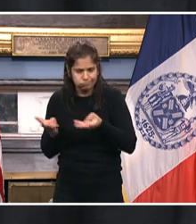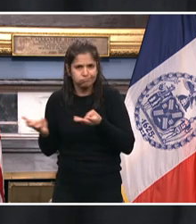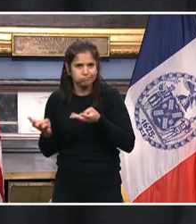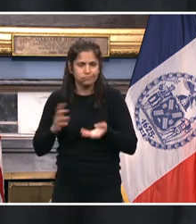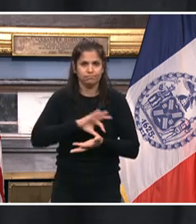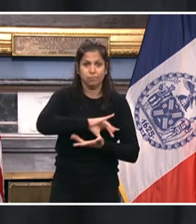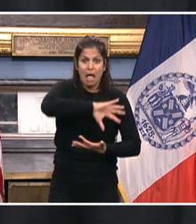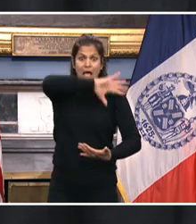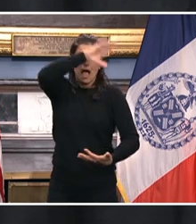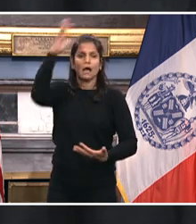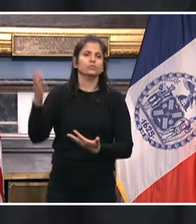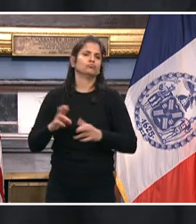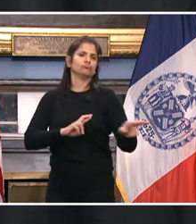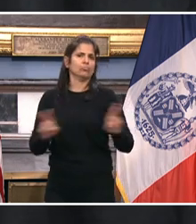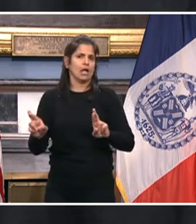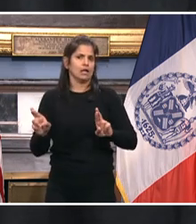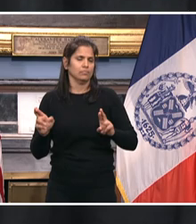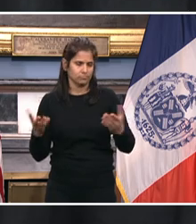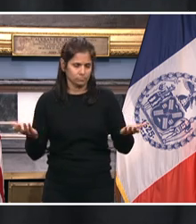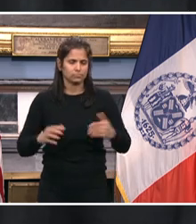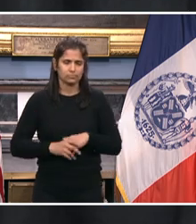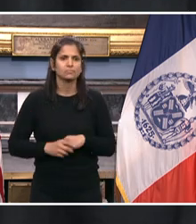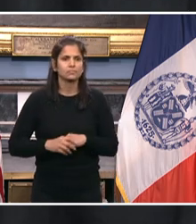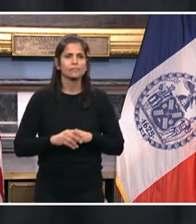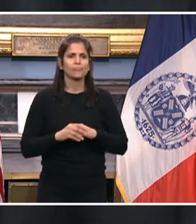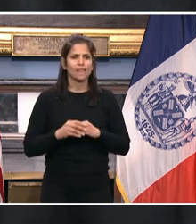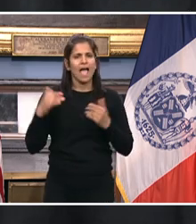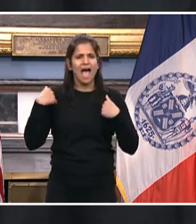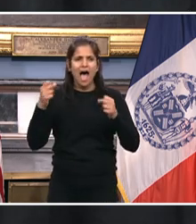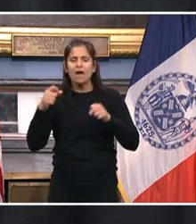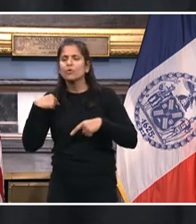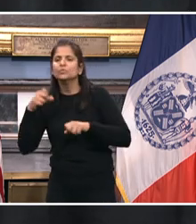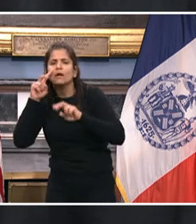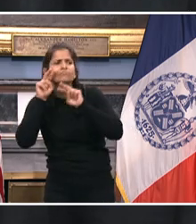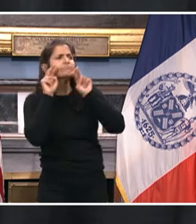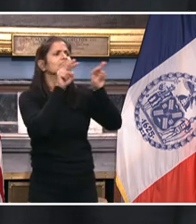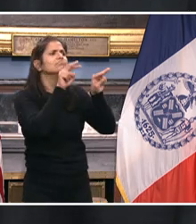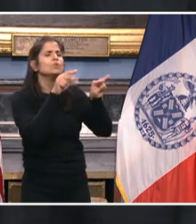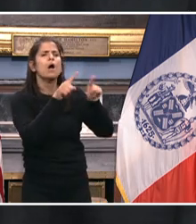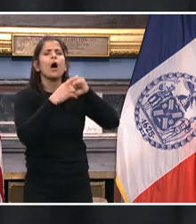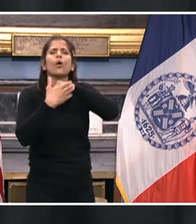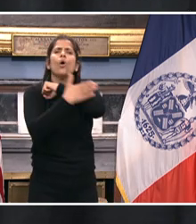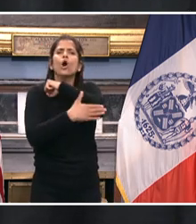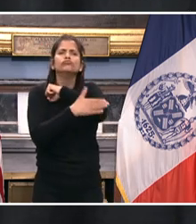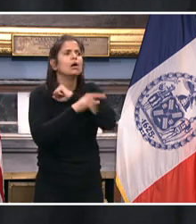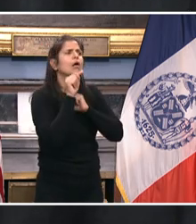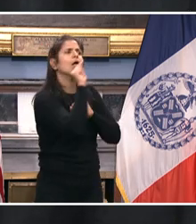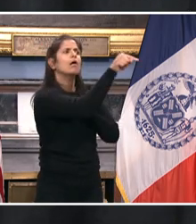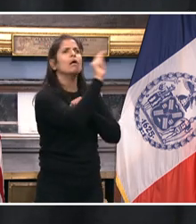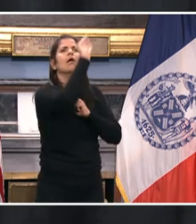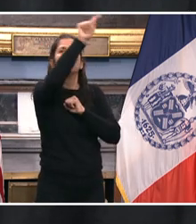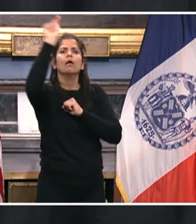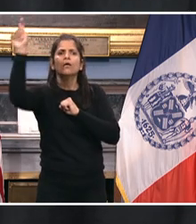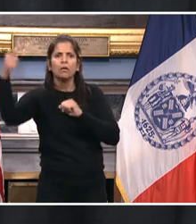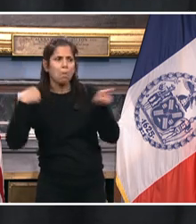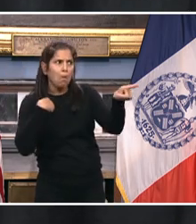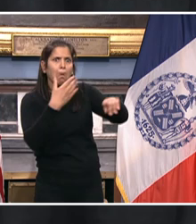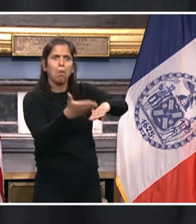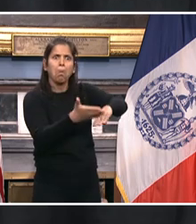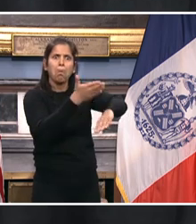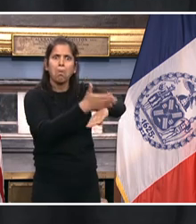when you can test people, anybody, anytime, and when there's lots and lots of follow-up, lots of communication with